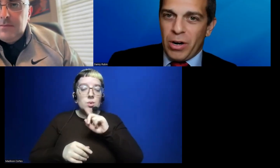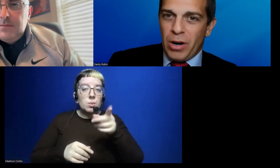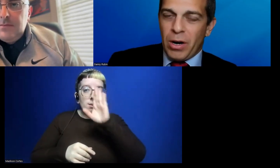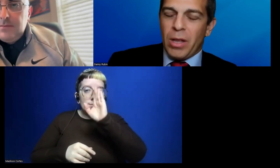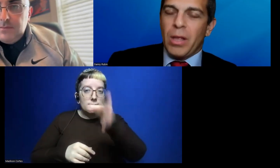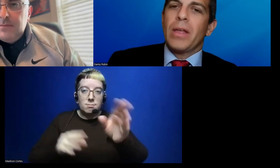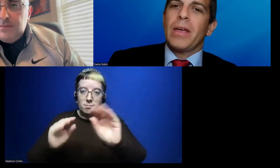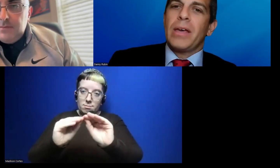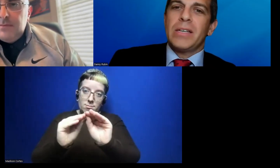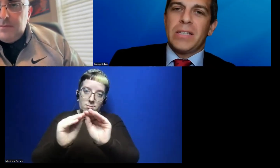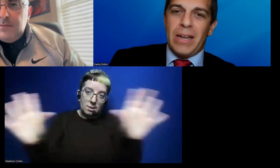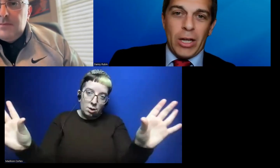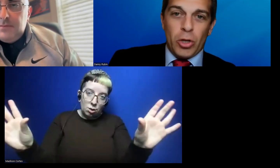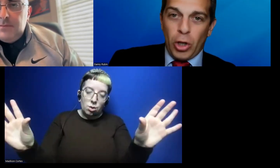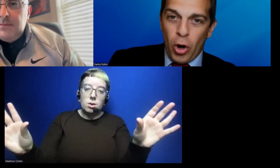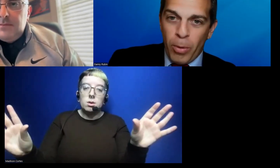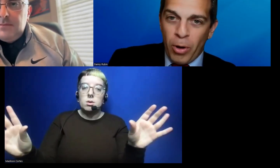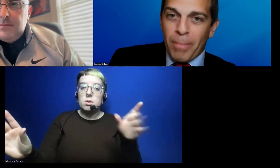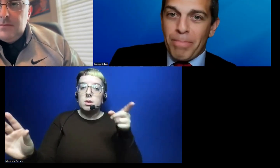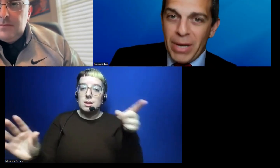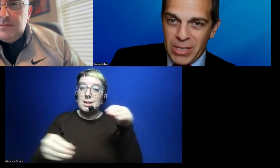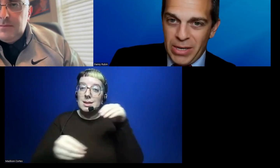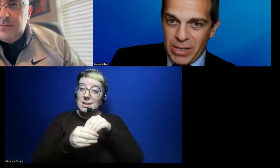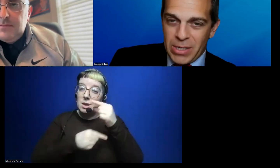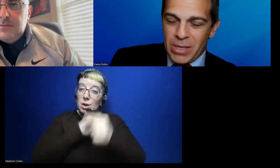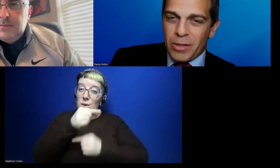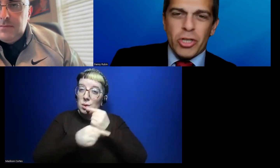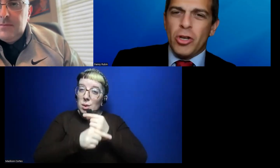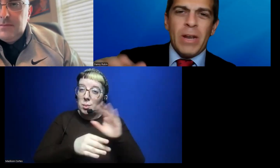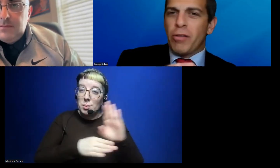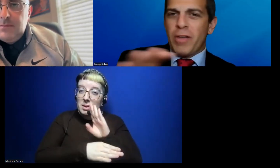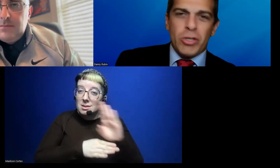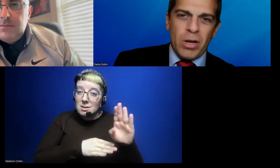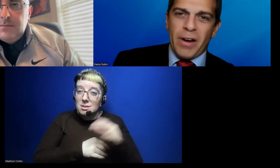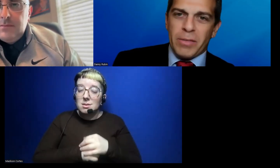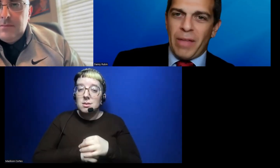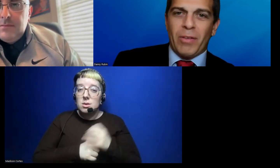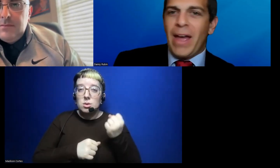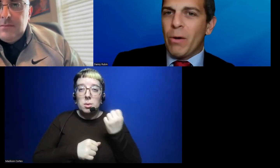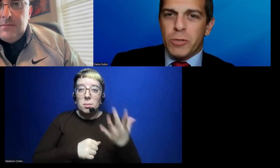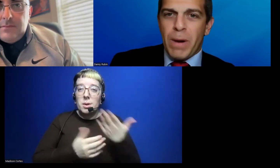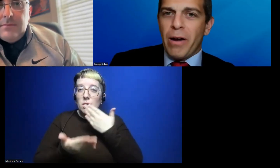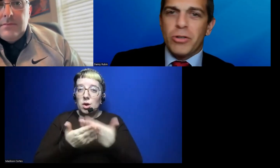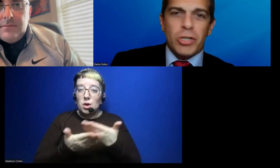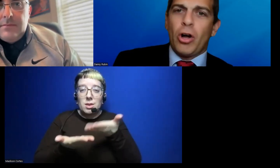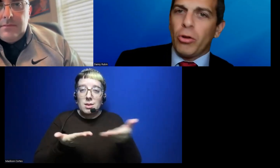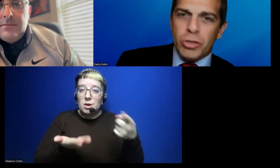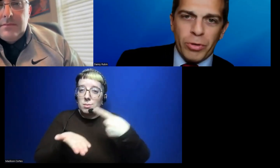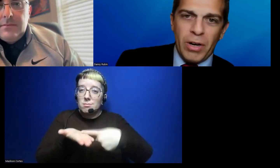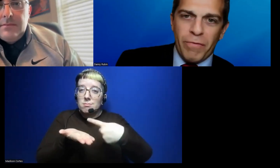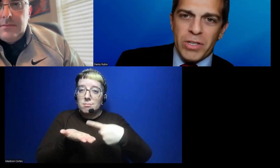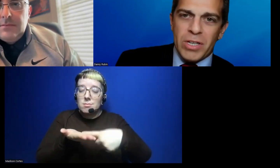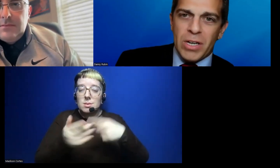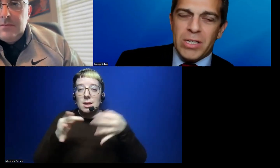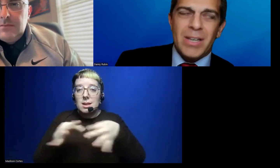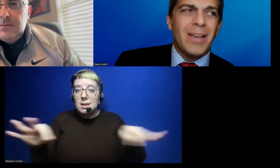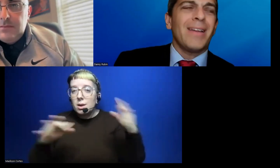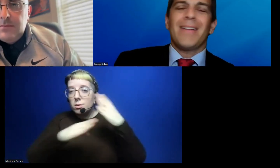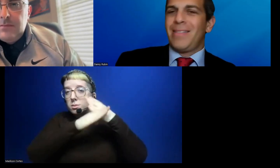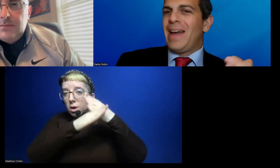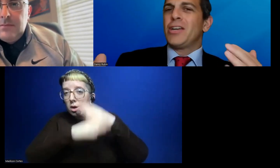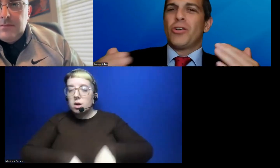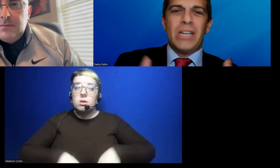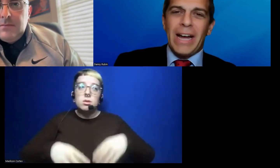crystal clear. He is in a global business. There's so many good things you talked about, the language barriers, the cultural